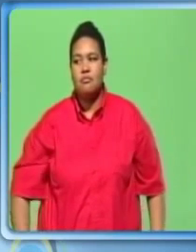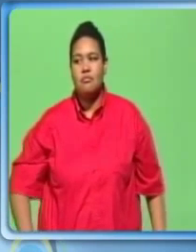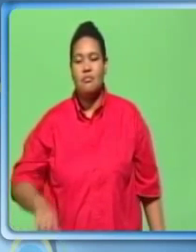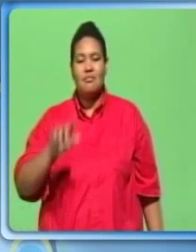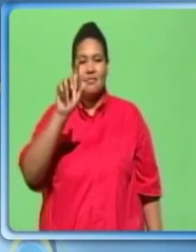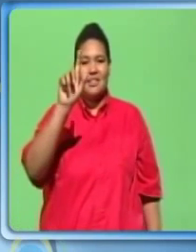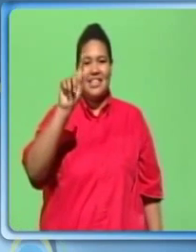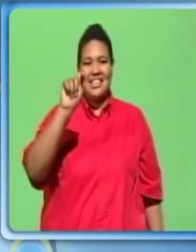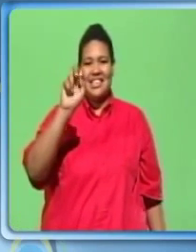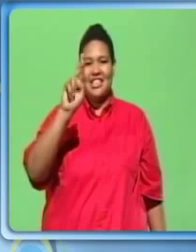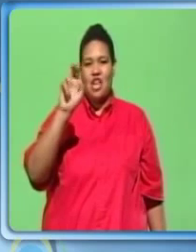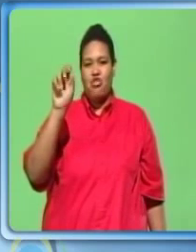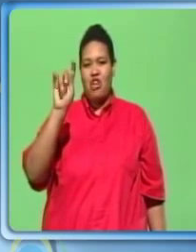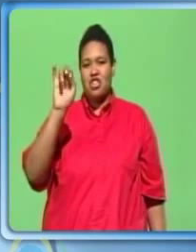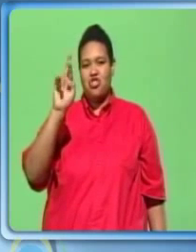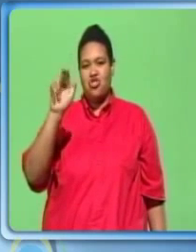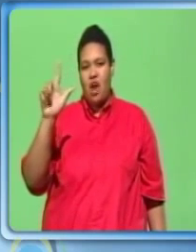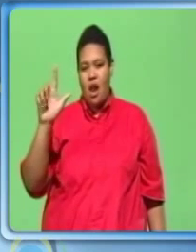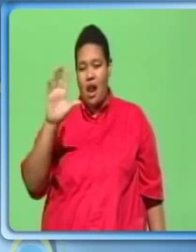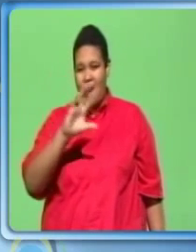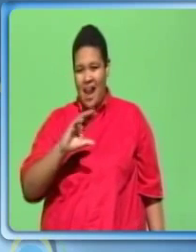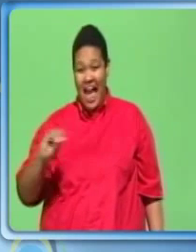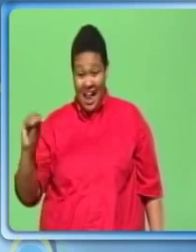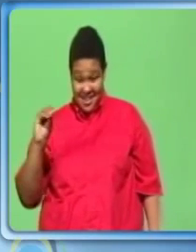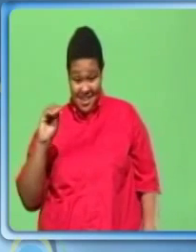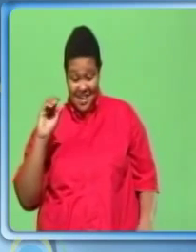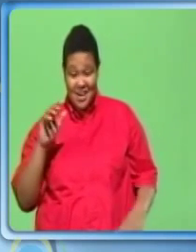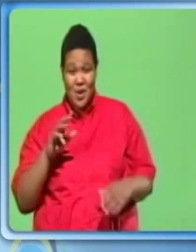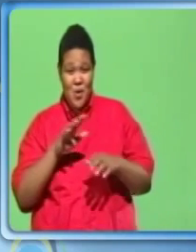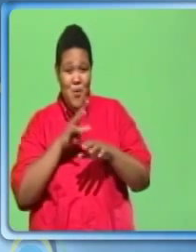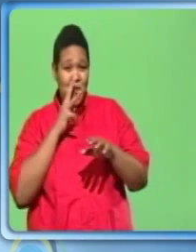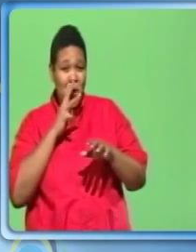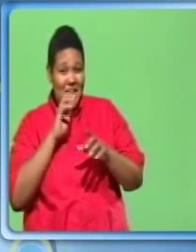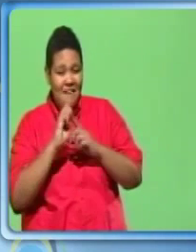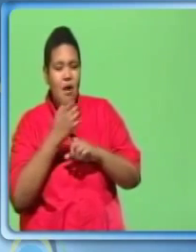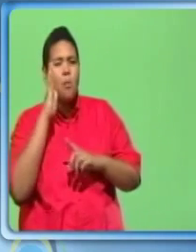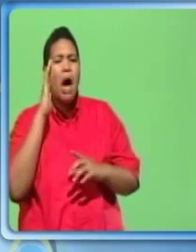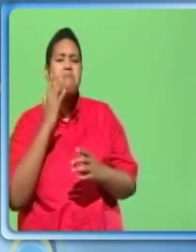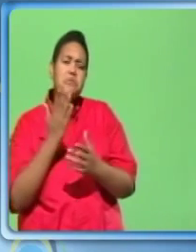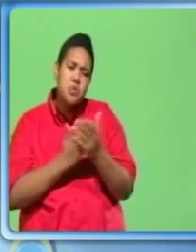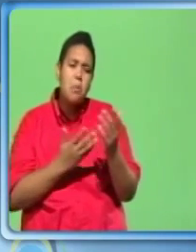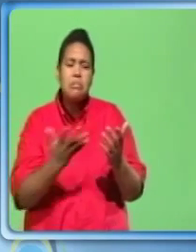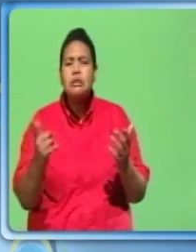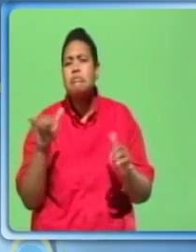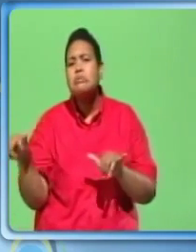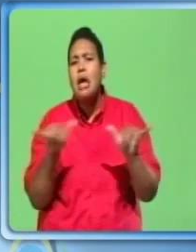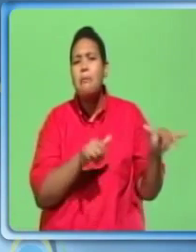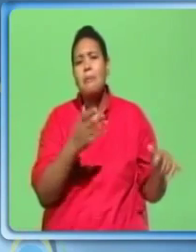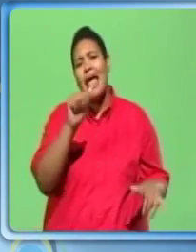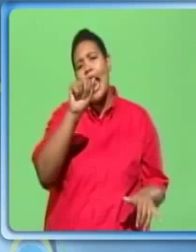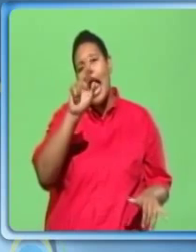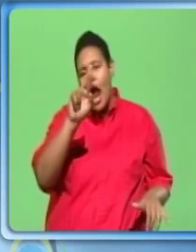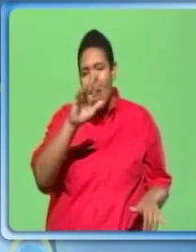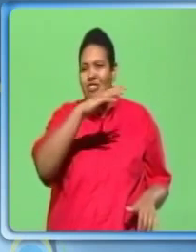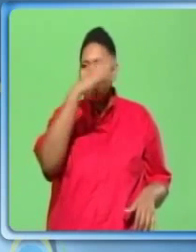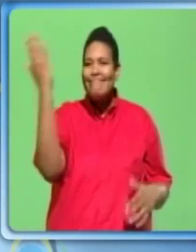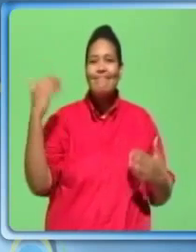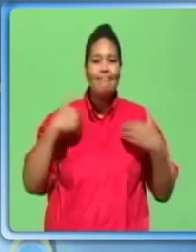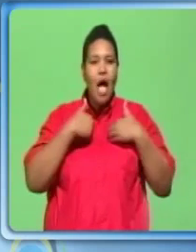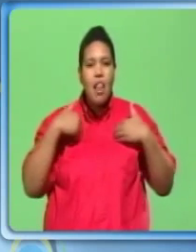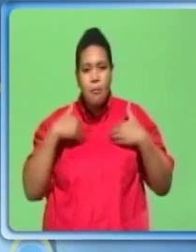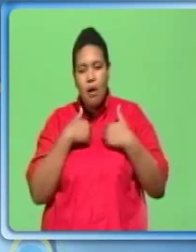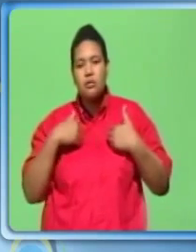Terrestrial and aquatic environments will have certain features in common, namely air,